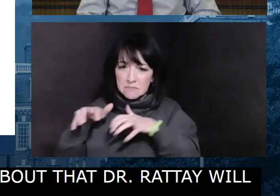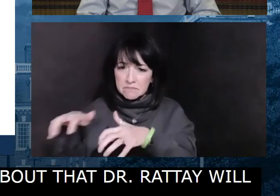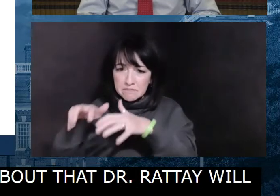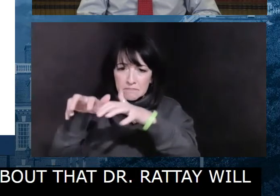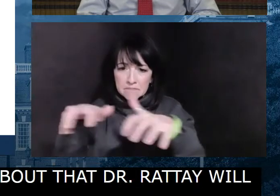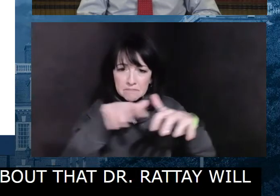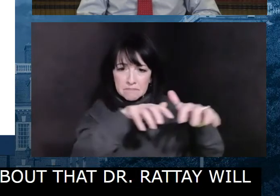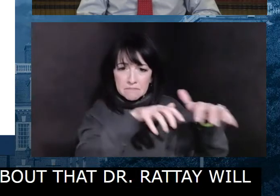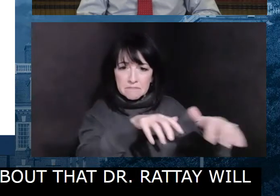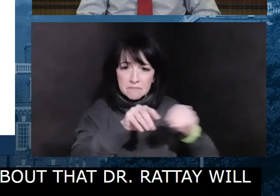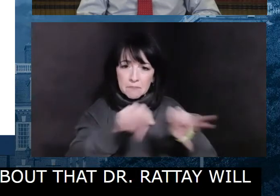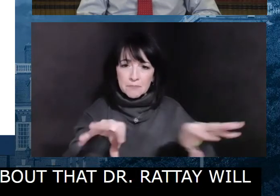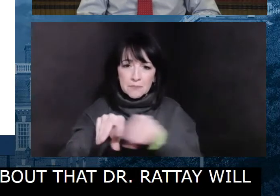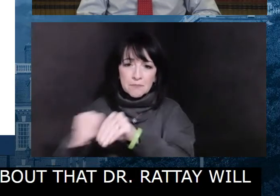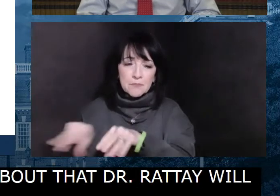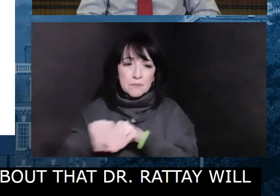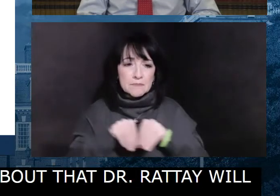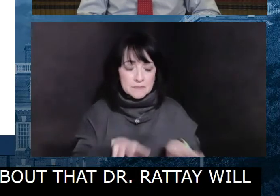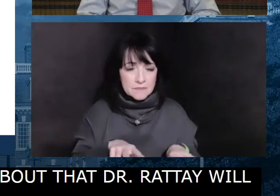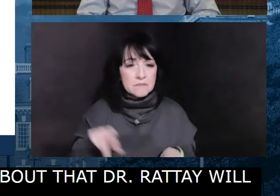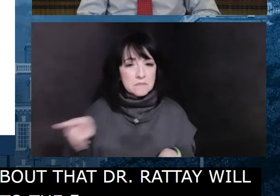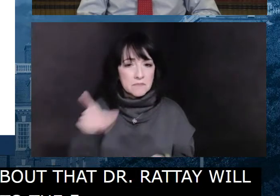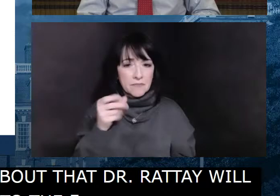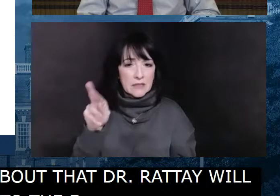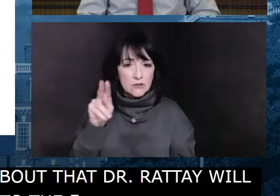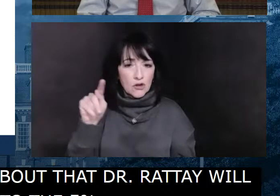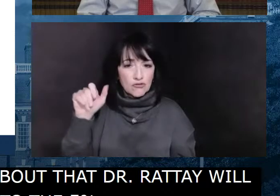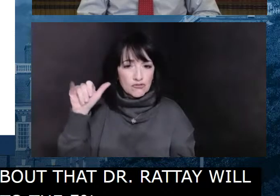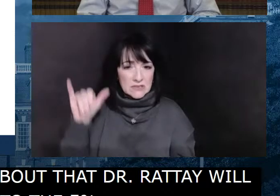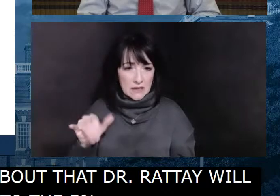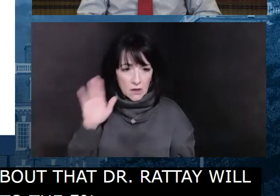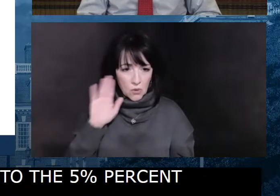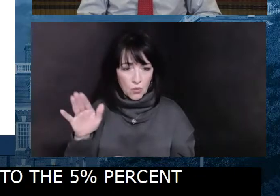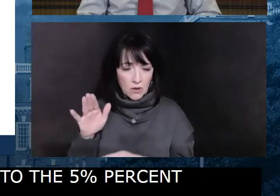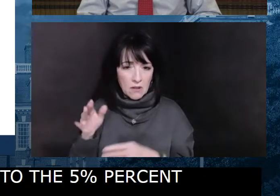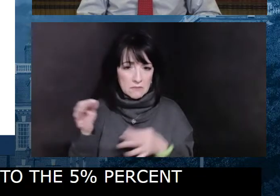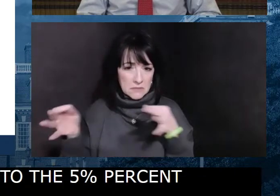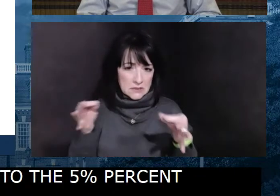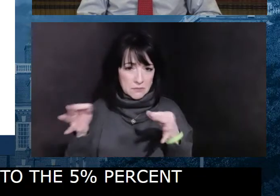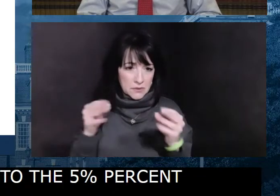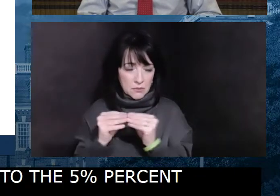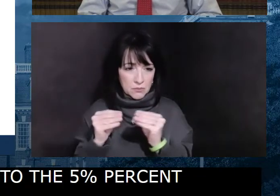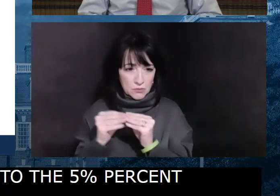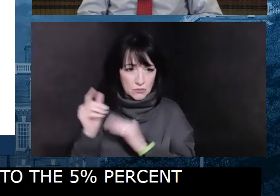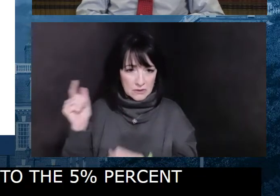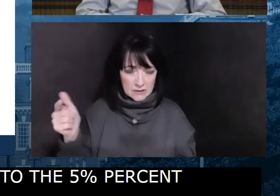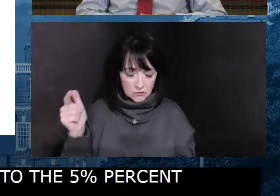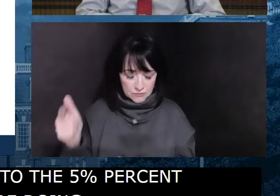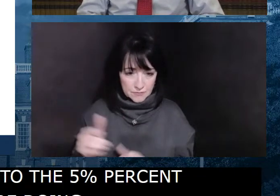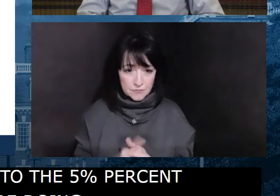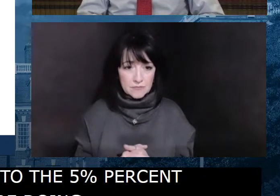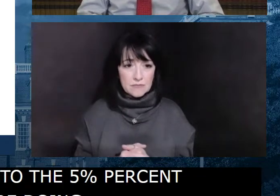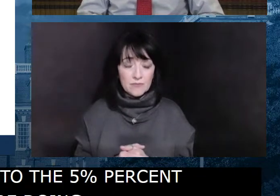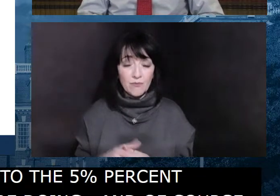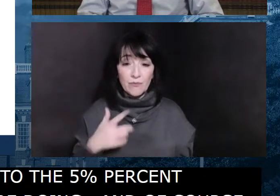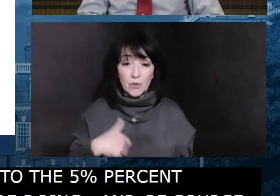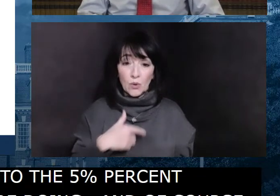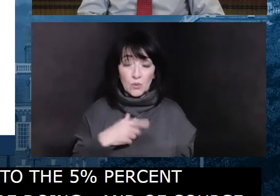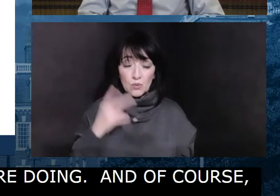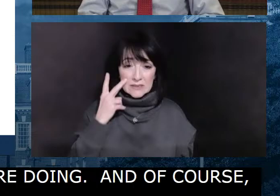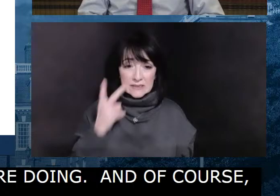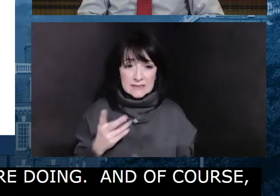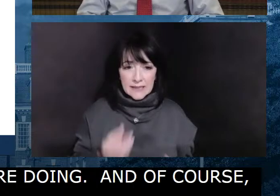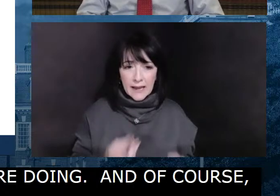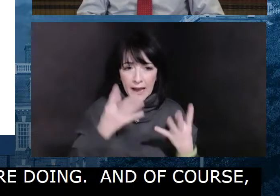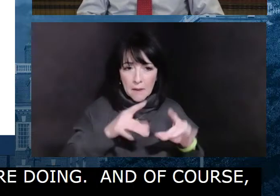5% positive of test results that we're doing. And of course, that is in part a function of the number of tests that we